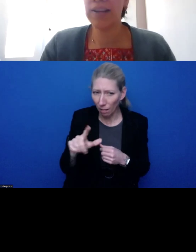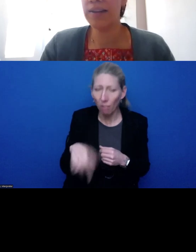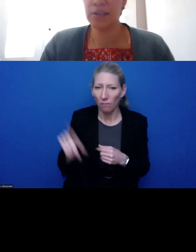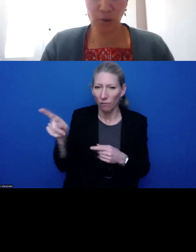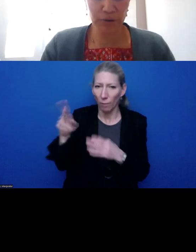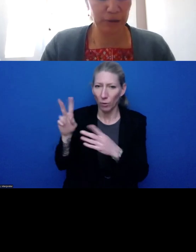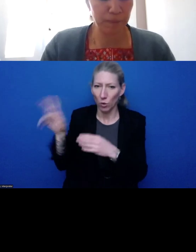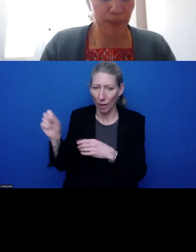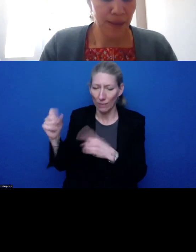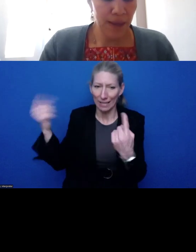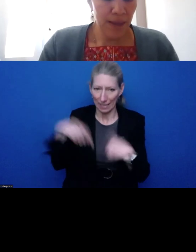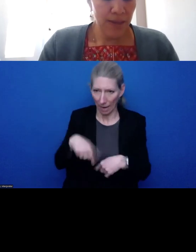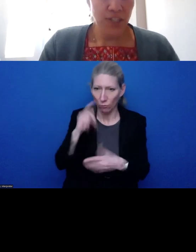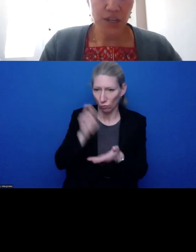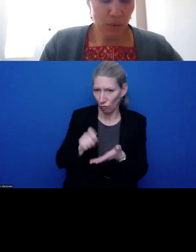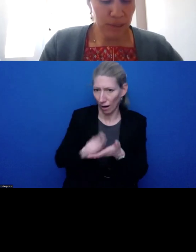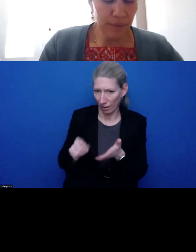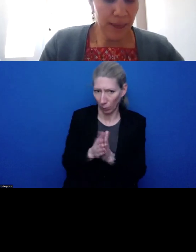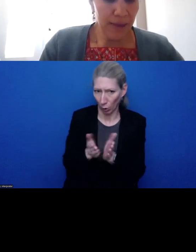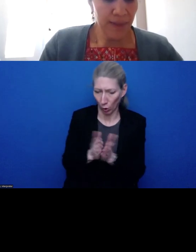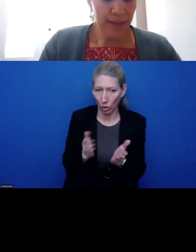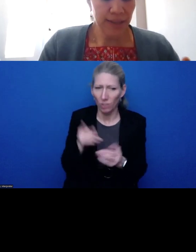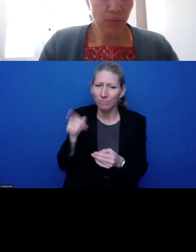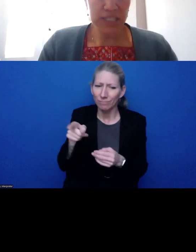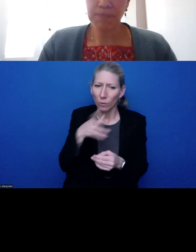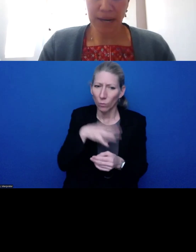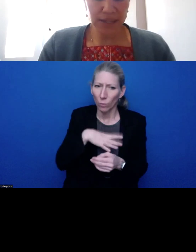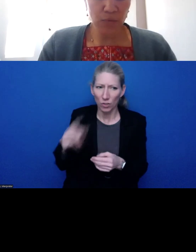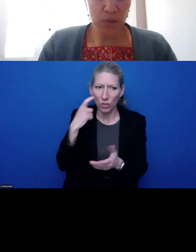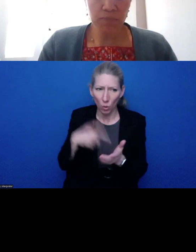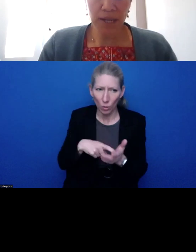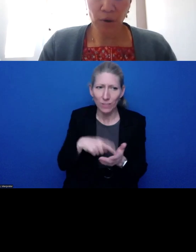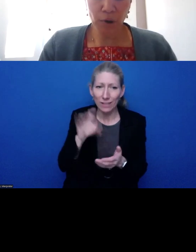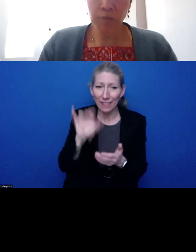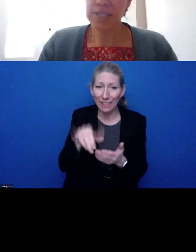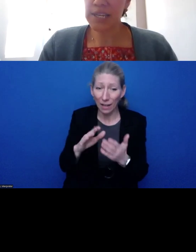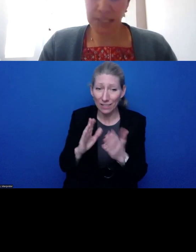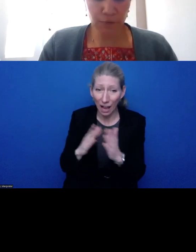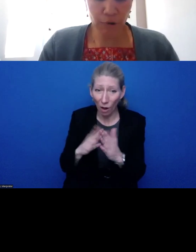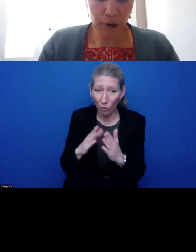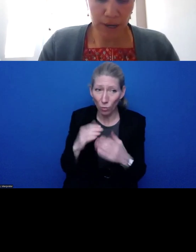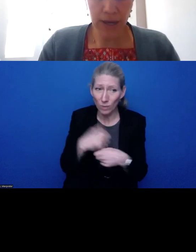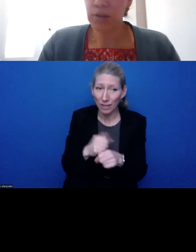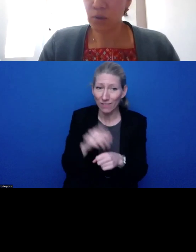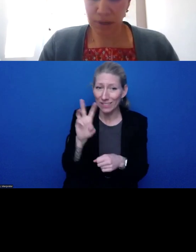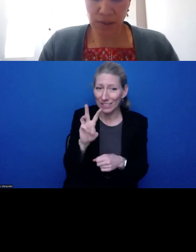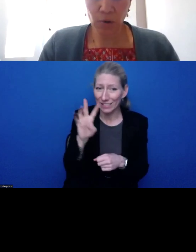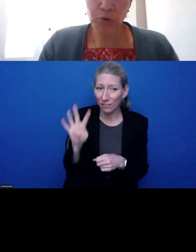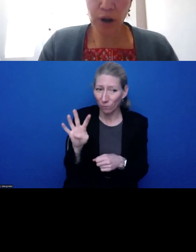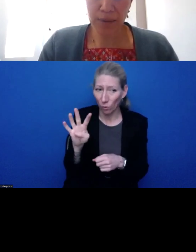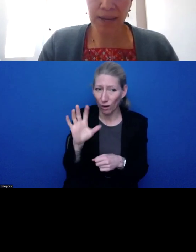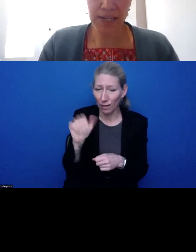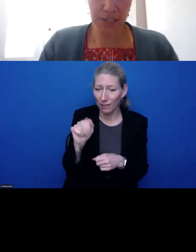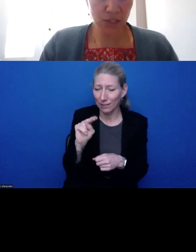to write an ethnography. She noted that the municipality was made up of 64 cantones